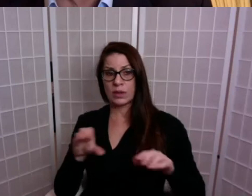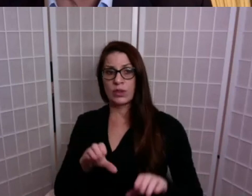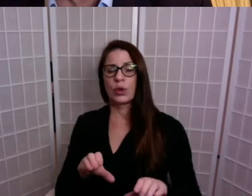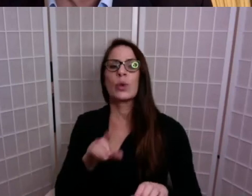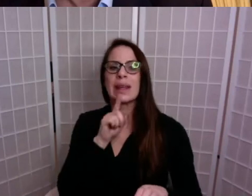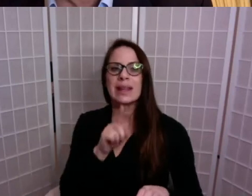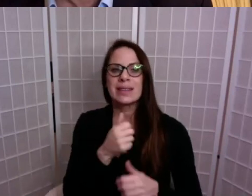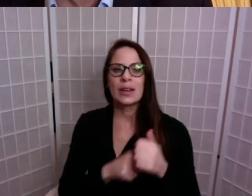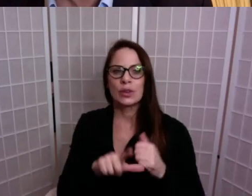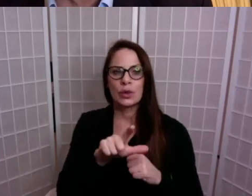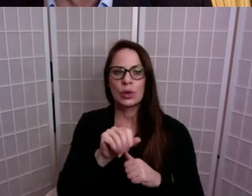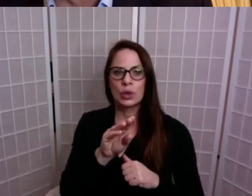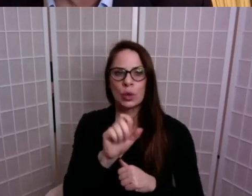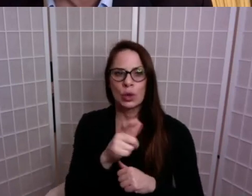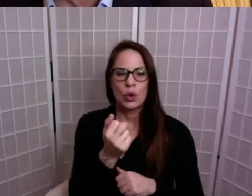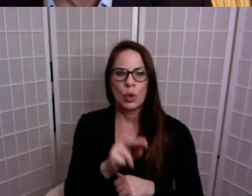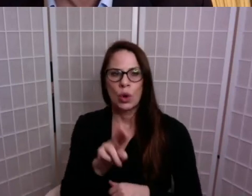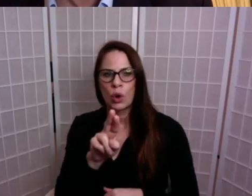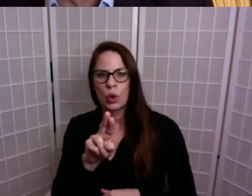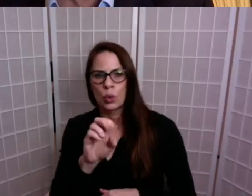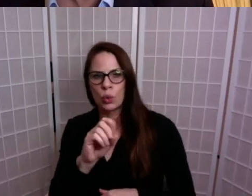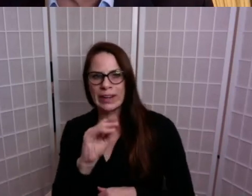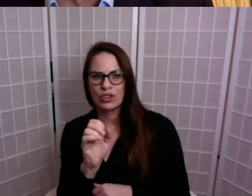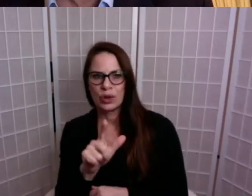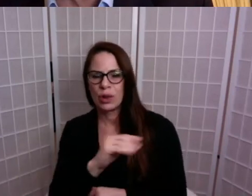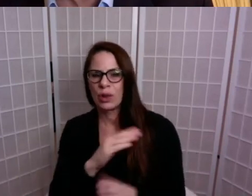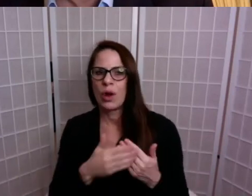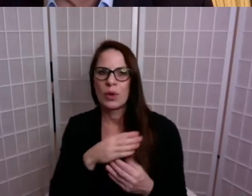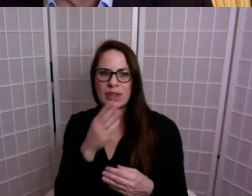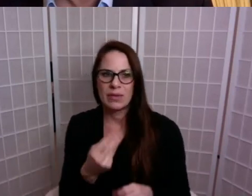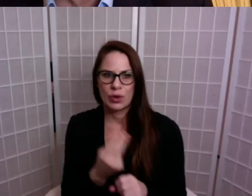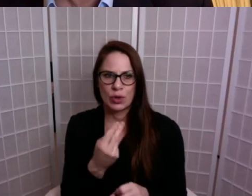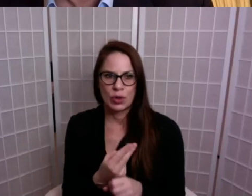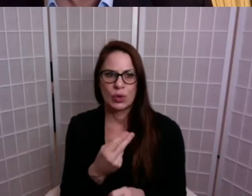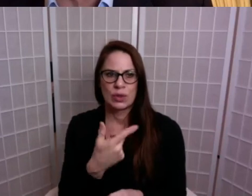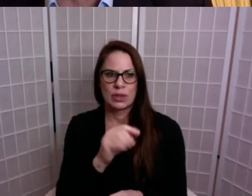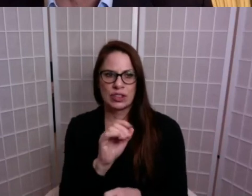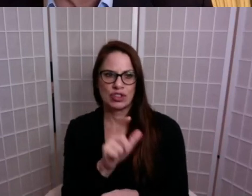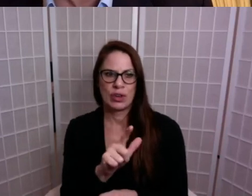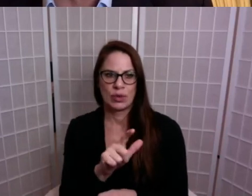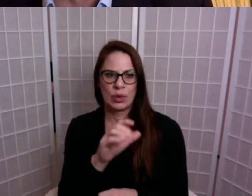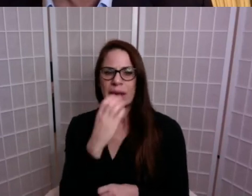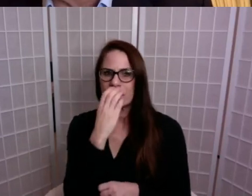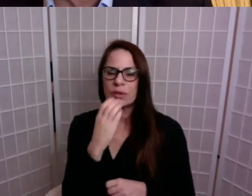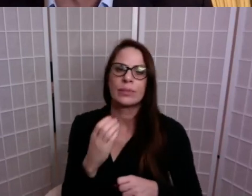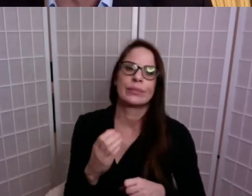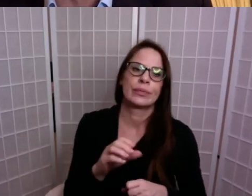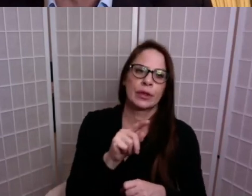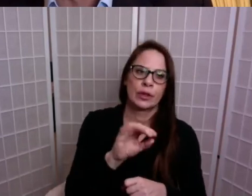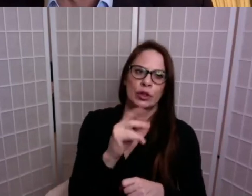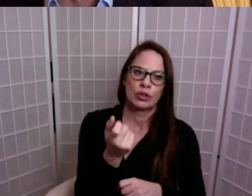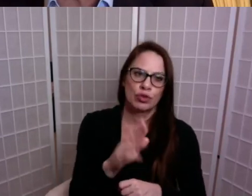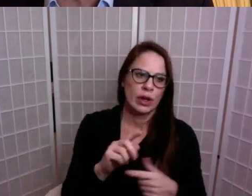almost never use general anesthesia. So I would say trigger fingers, carpal tunnel, decurvains,